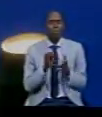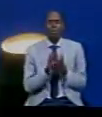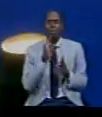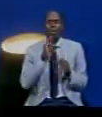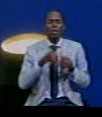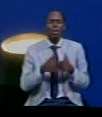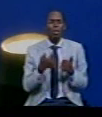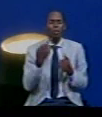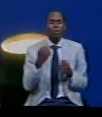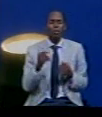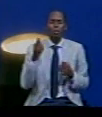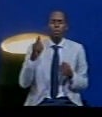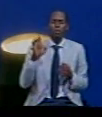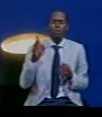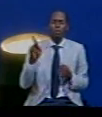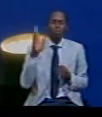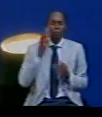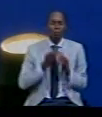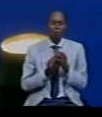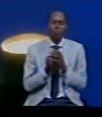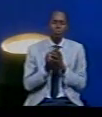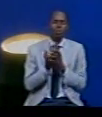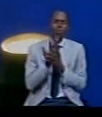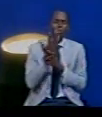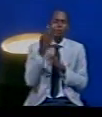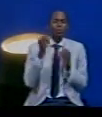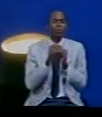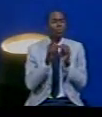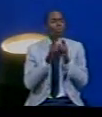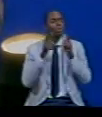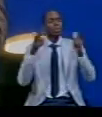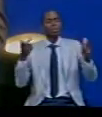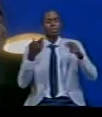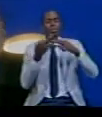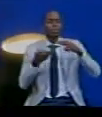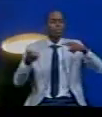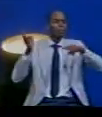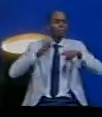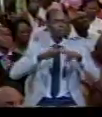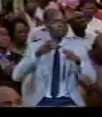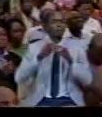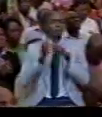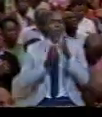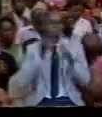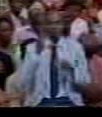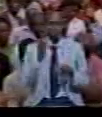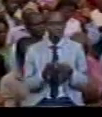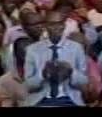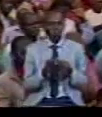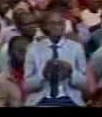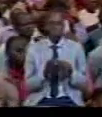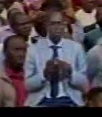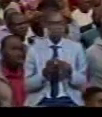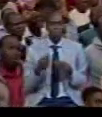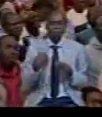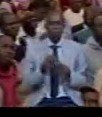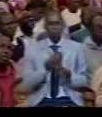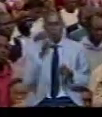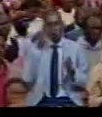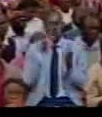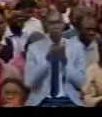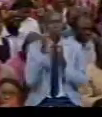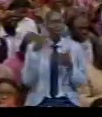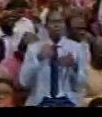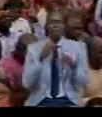and going with exponential increase. Oh God, in the name of Jesus Christ, we believe you have answered all